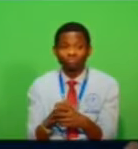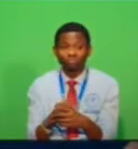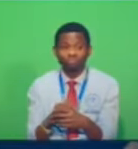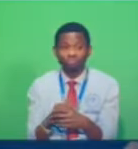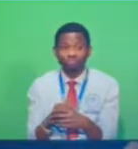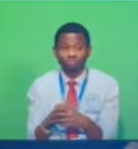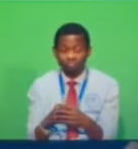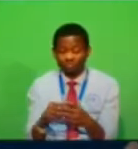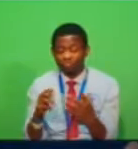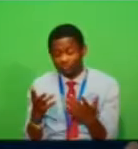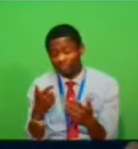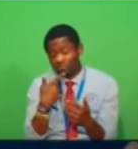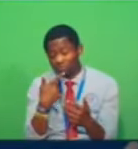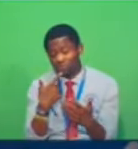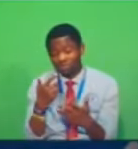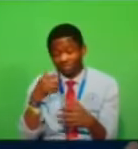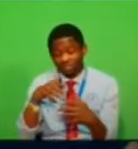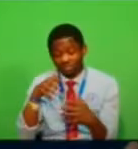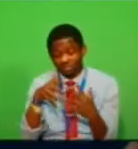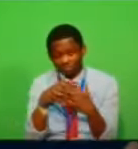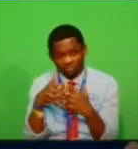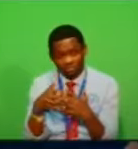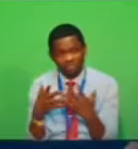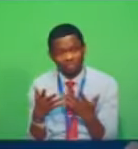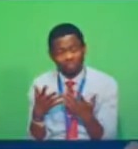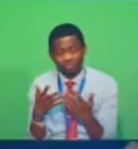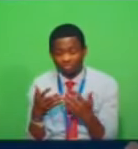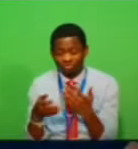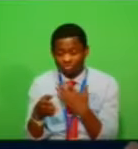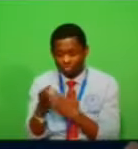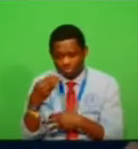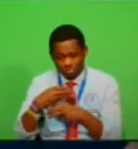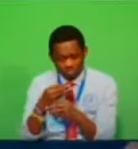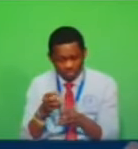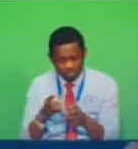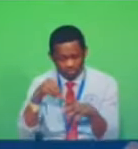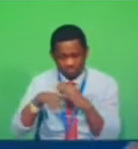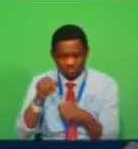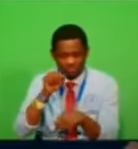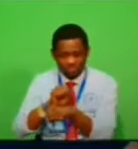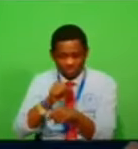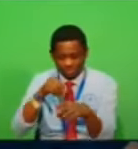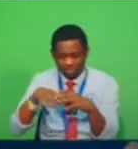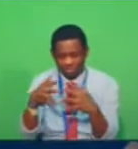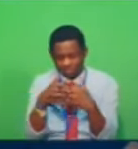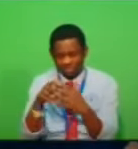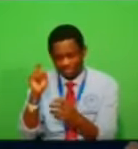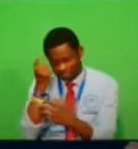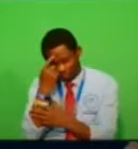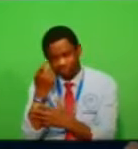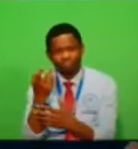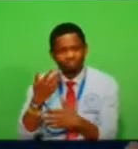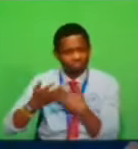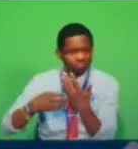they do is that they stop all government hiring. But God opened the way for me after I made a massive contribution in terms of a donation and an offering. And I